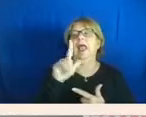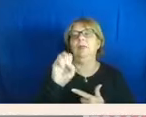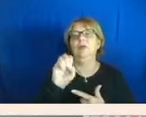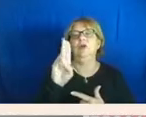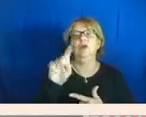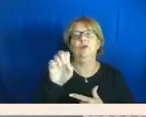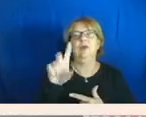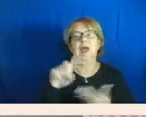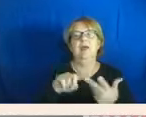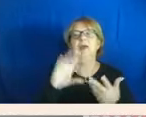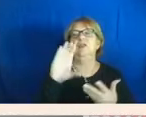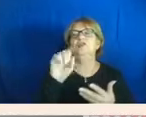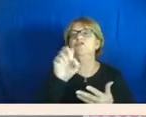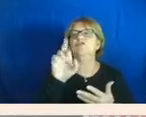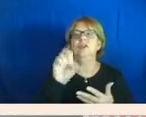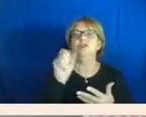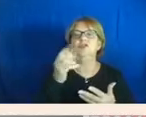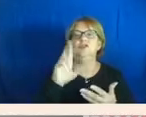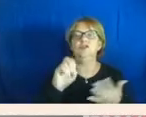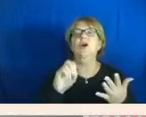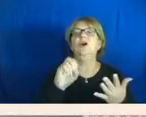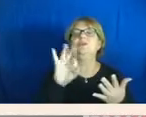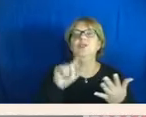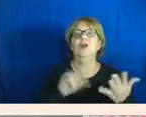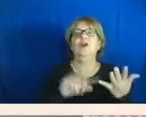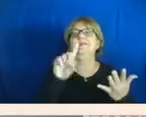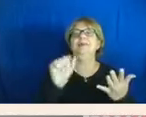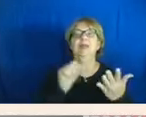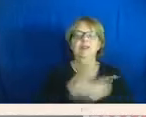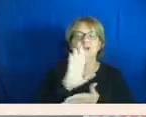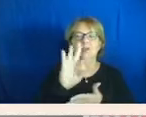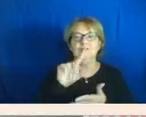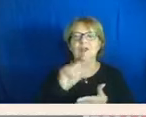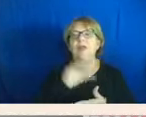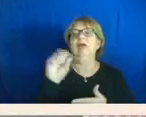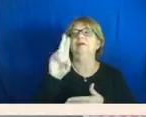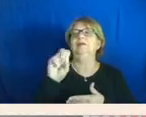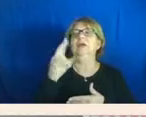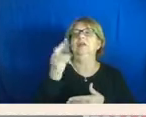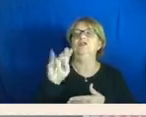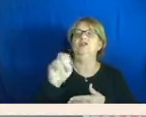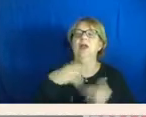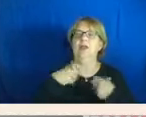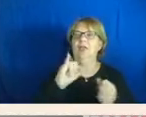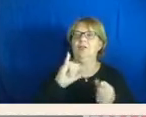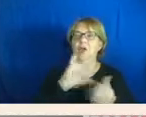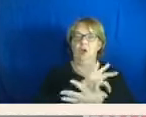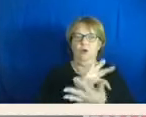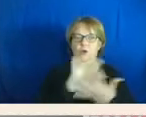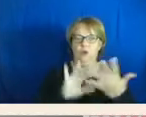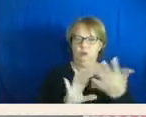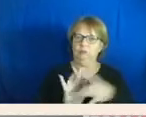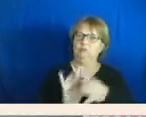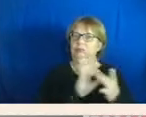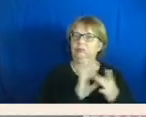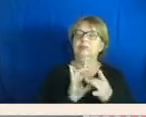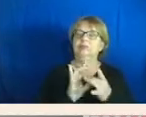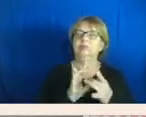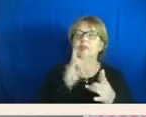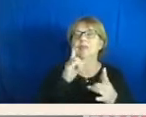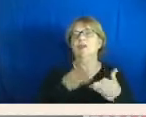Florida, Disability Rights Florida, and Sunshine Health. So those kind of tie in nicely because if you're thinking about a way to protect